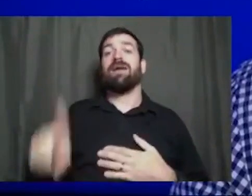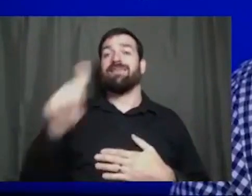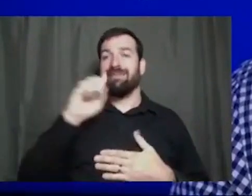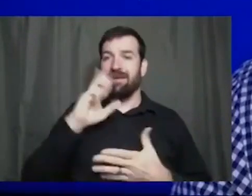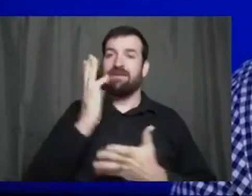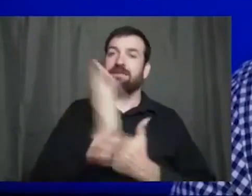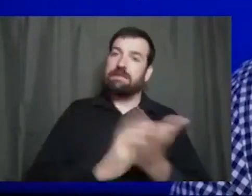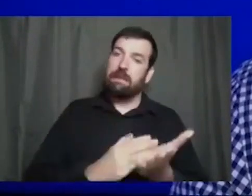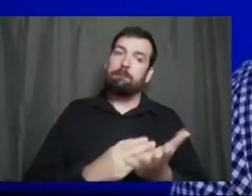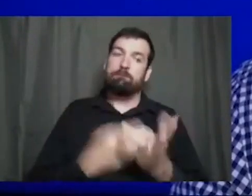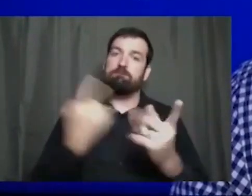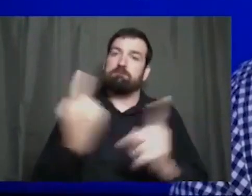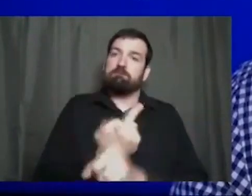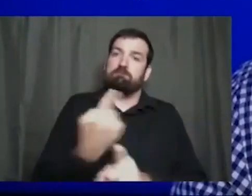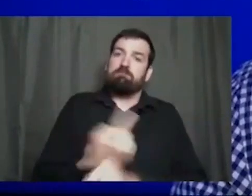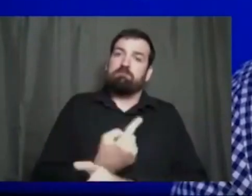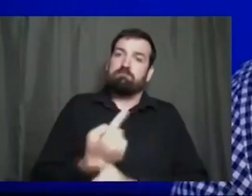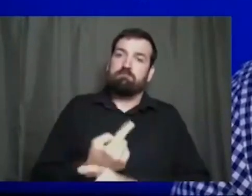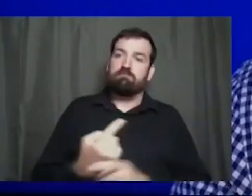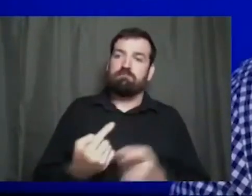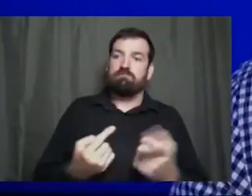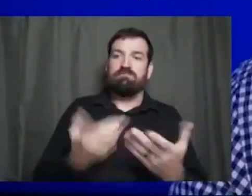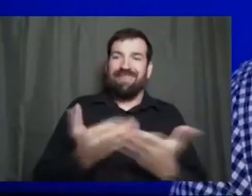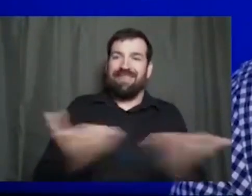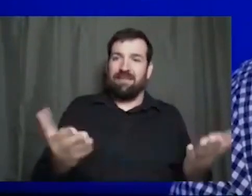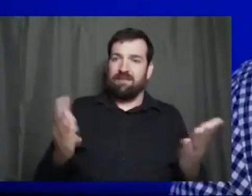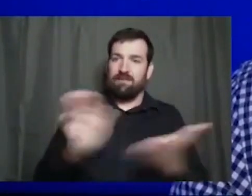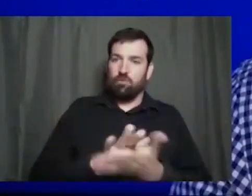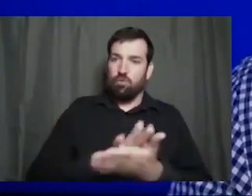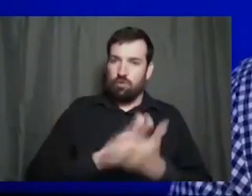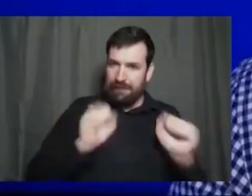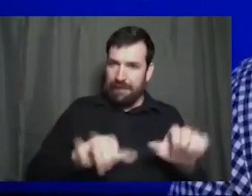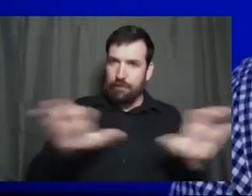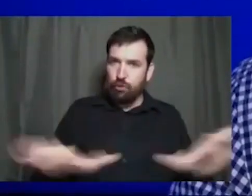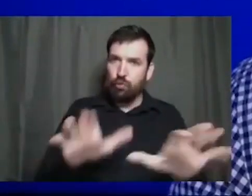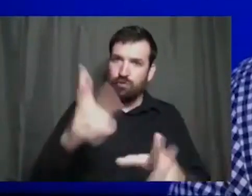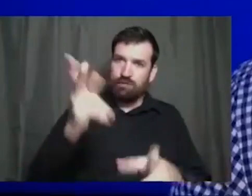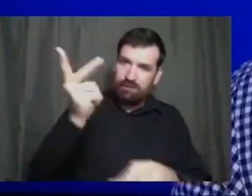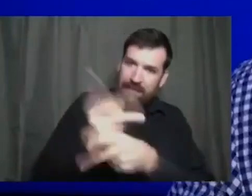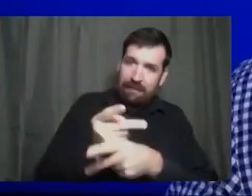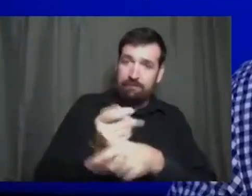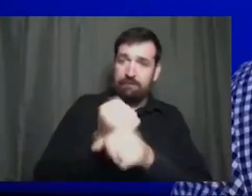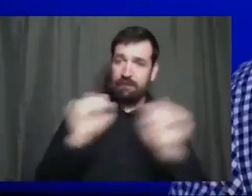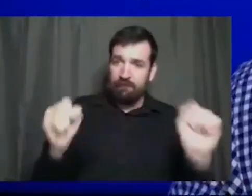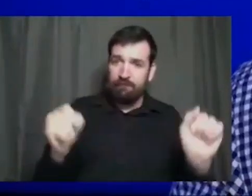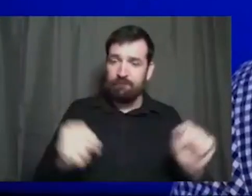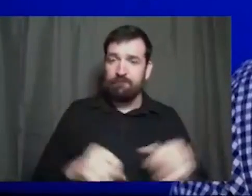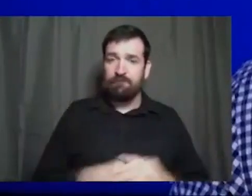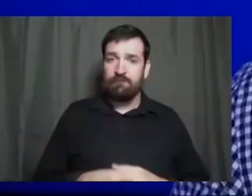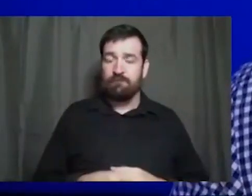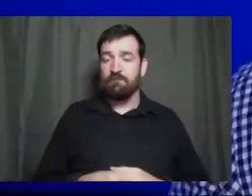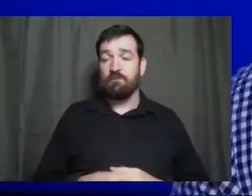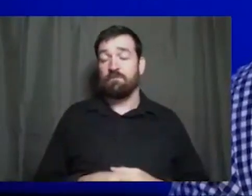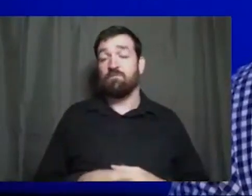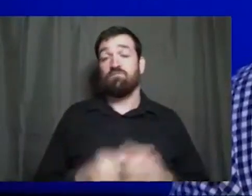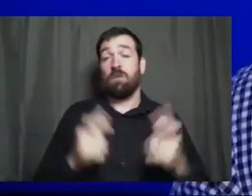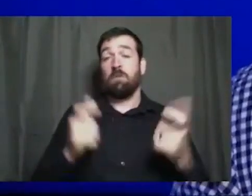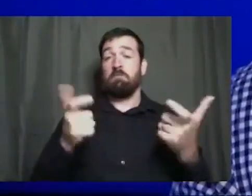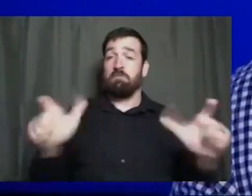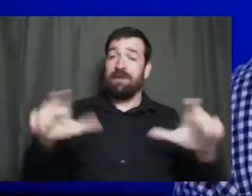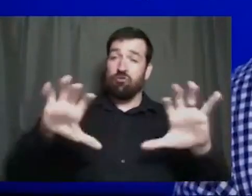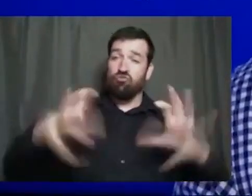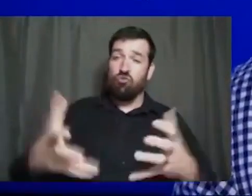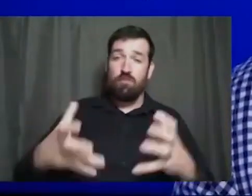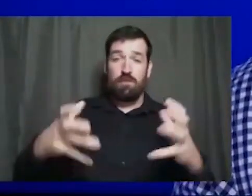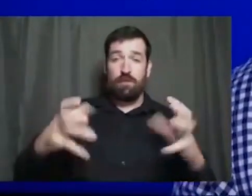things that schools can do to stay safe. And in a large group with unvaccinated people,